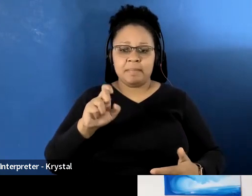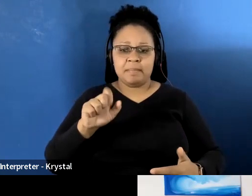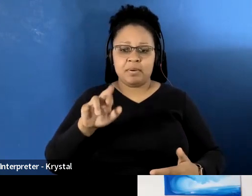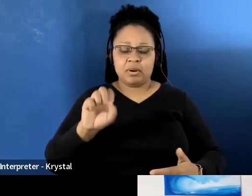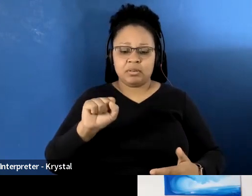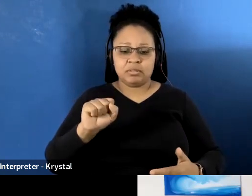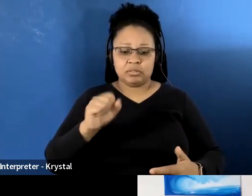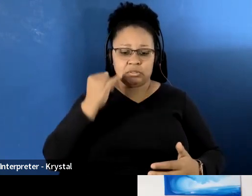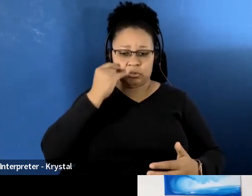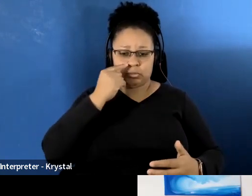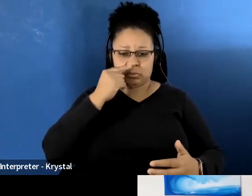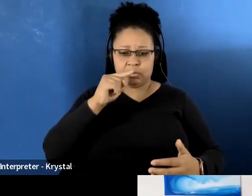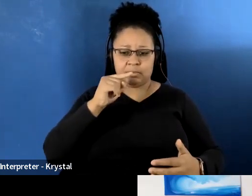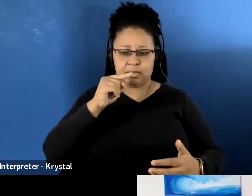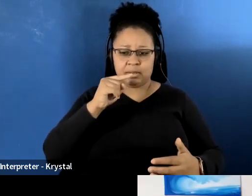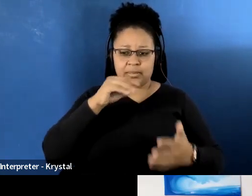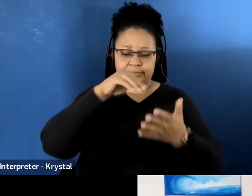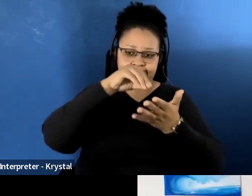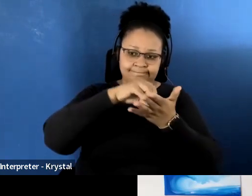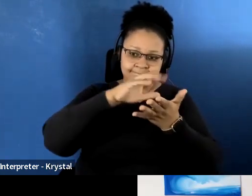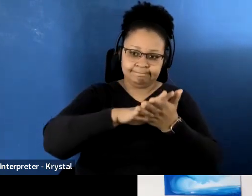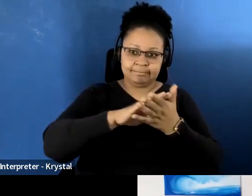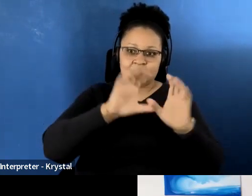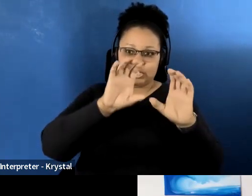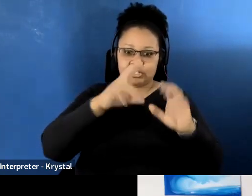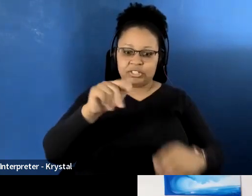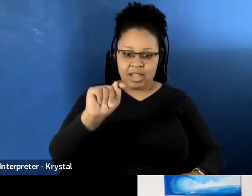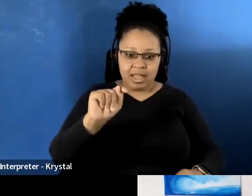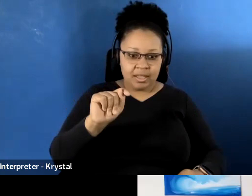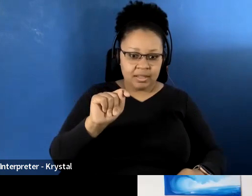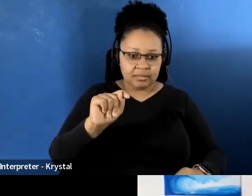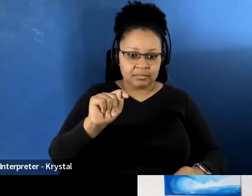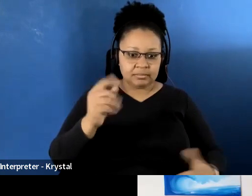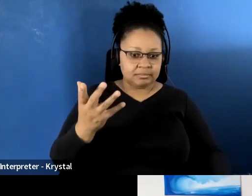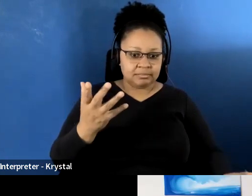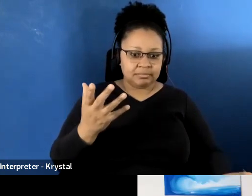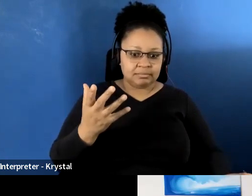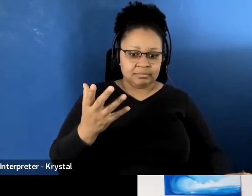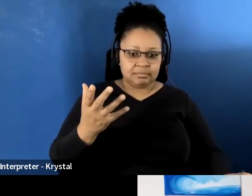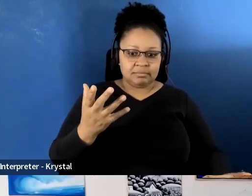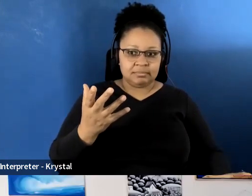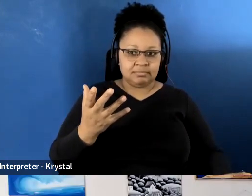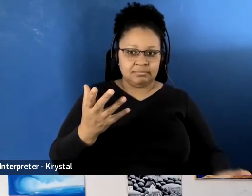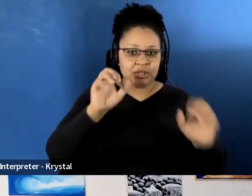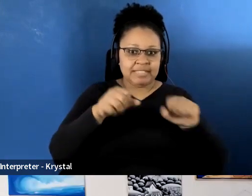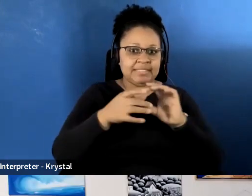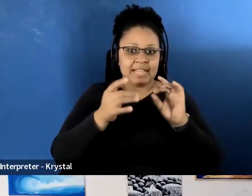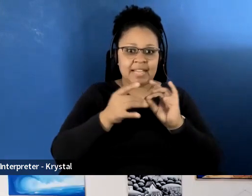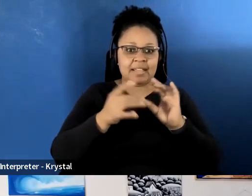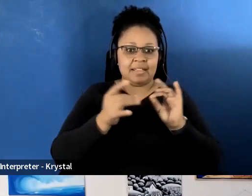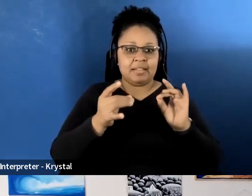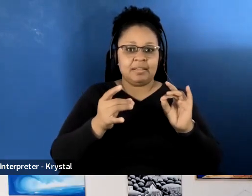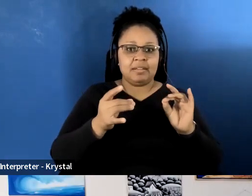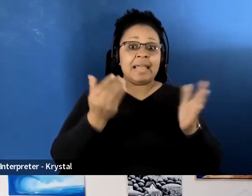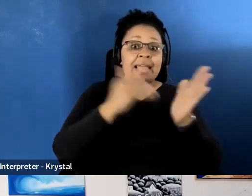would it kind of gives us an idea. Or if you want to say again, it's not just Molly and And